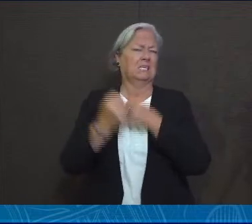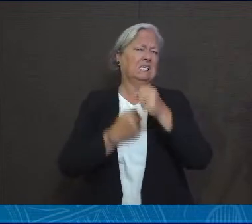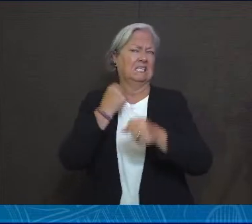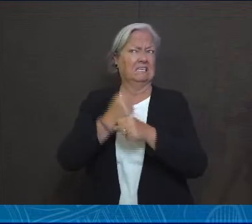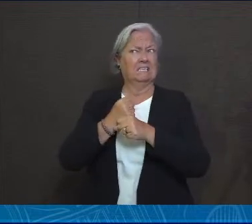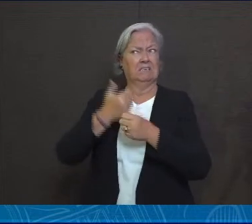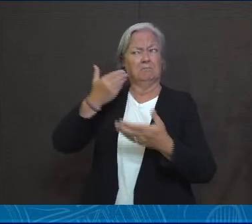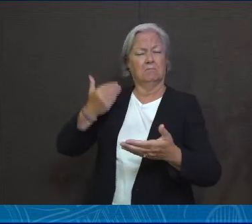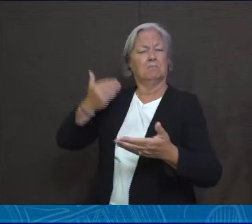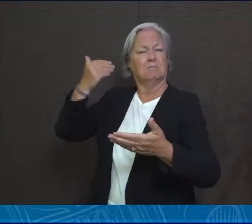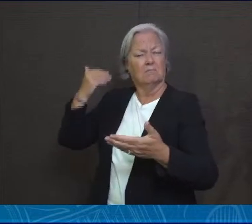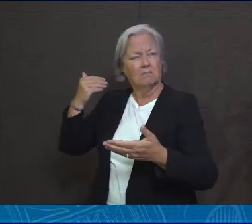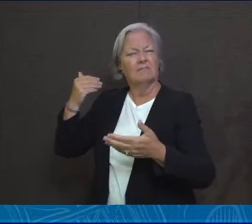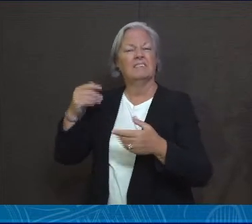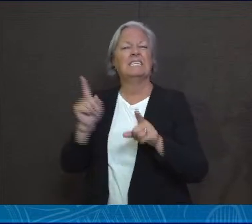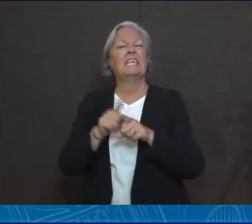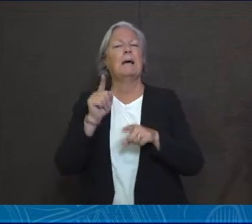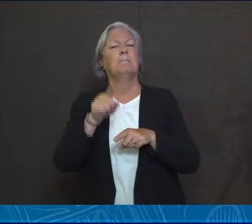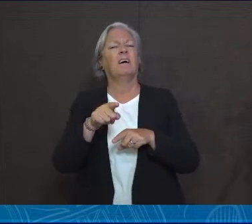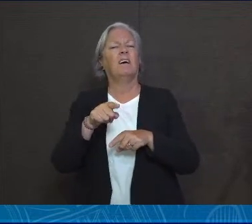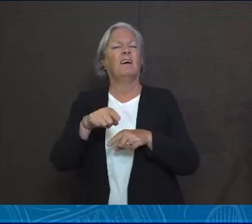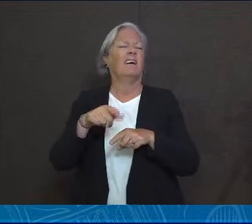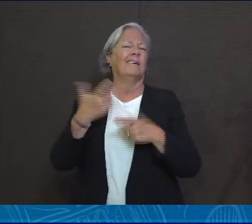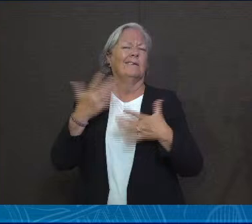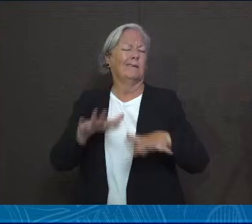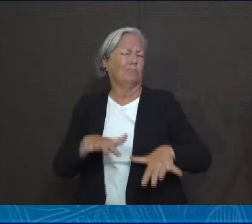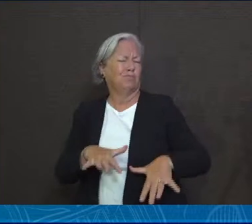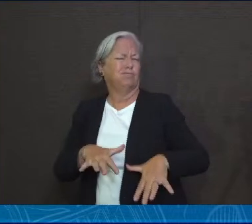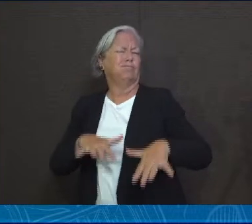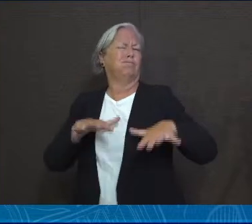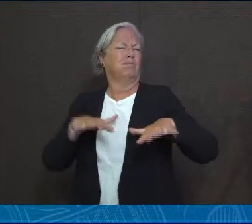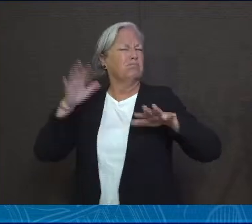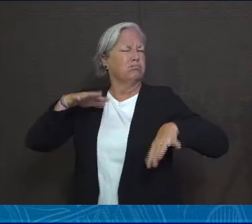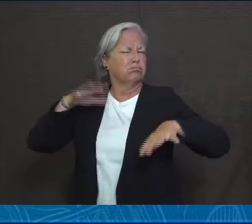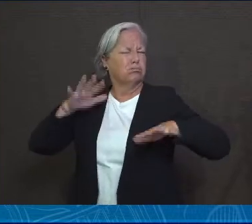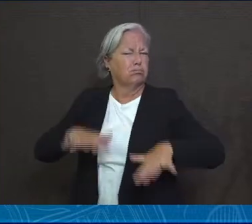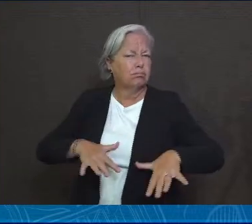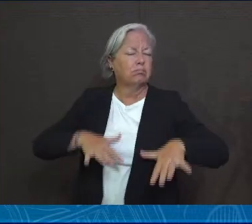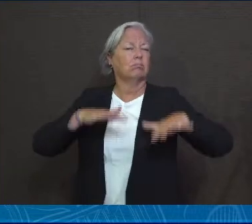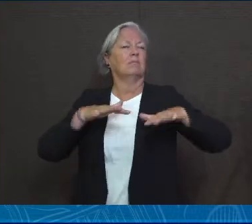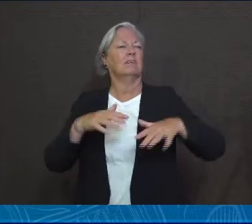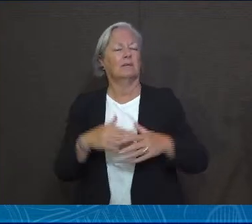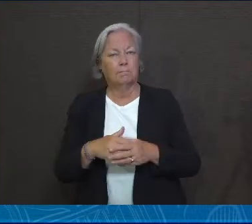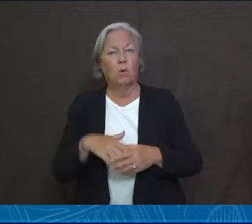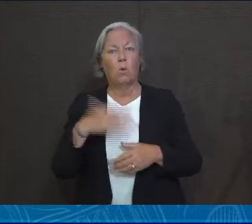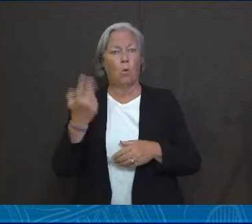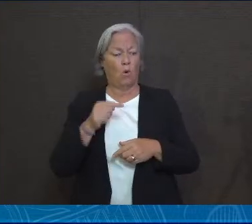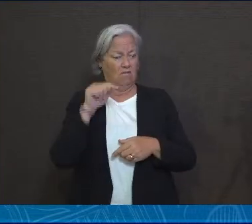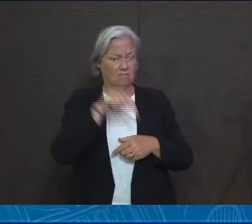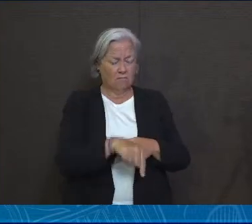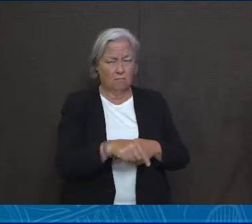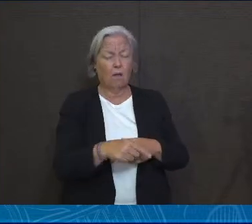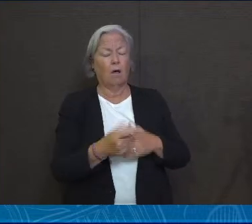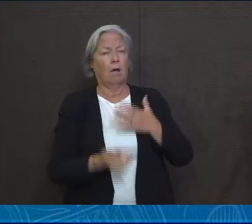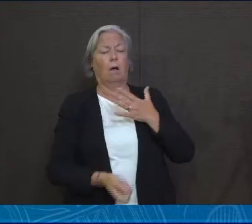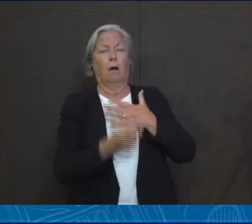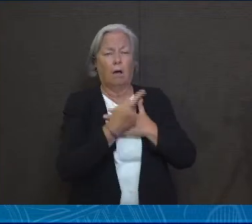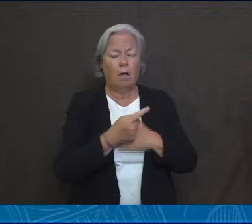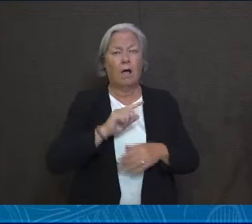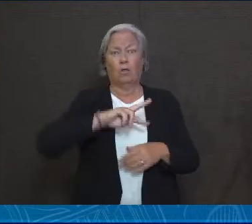Flooding, repeat flooding. Our events are complex, concurrent, compounding, and